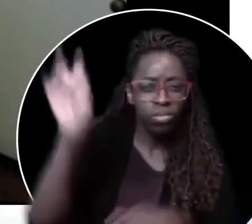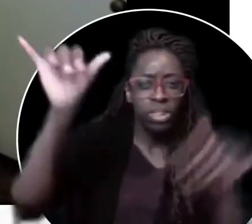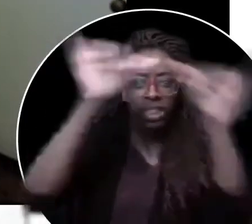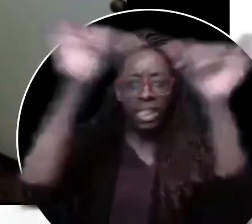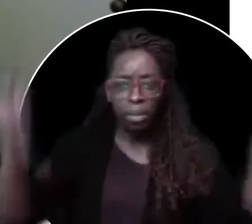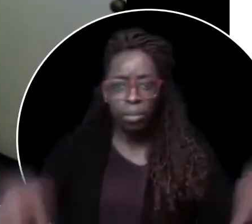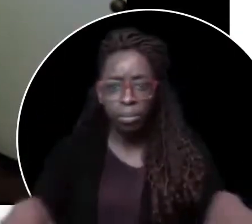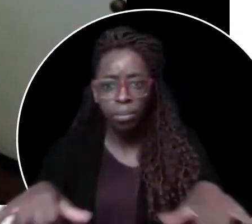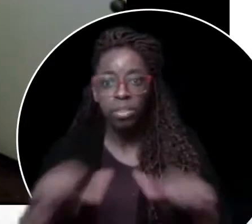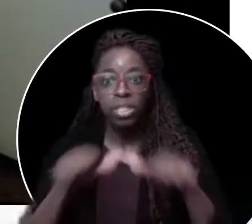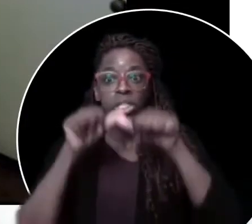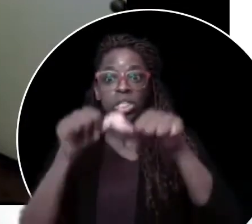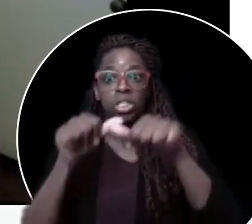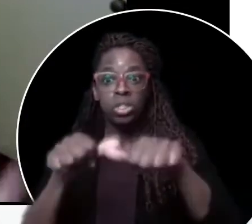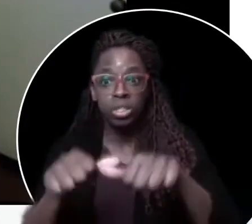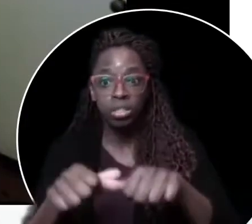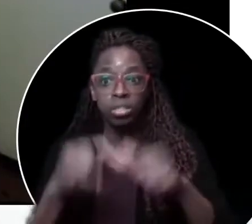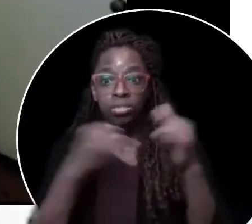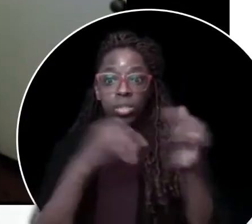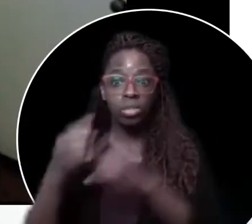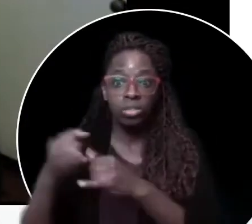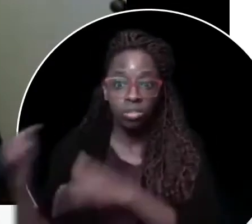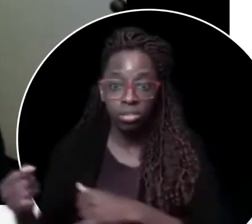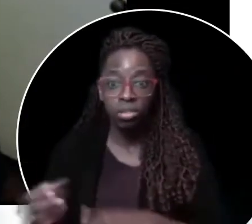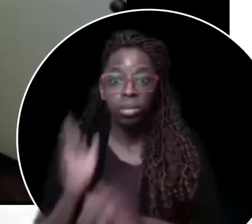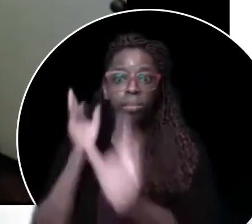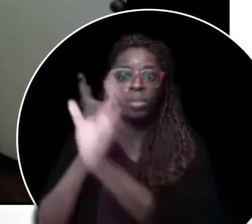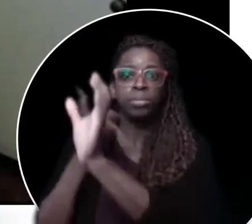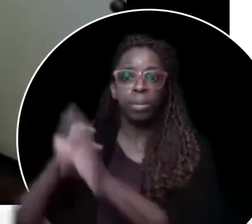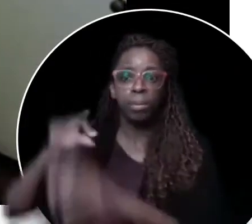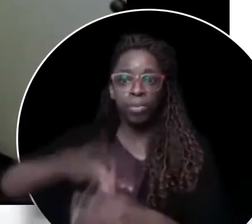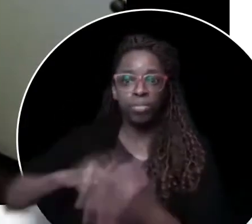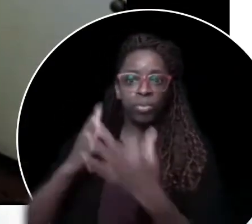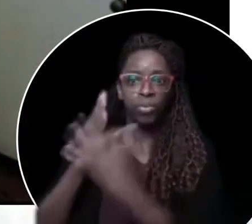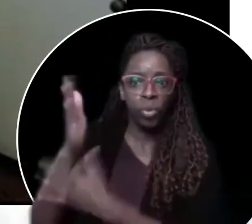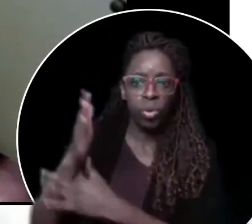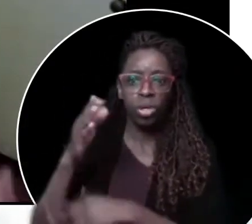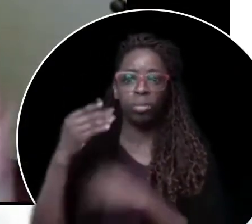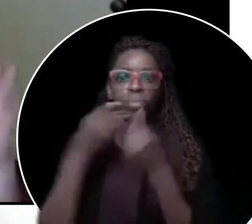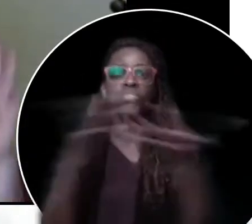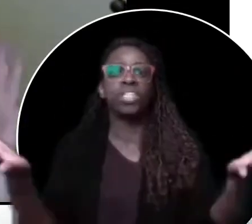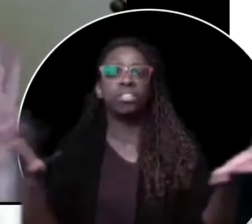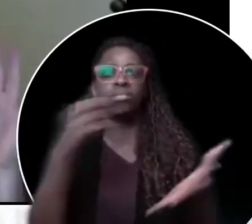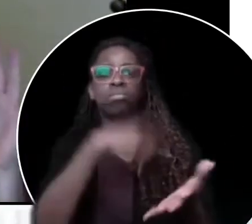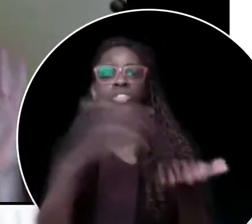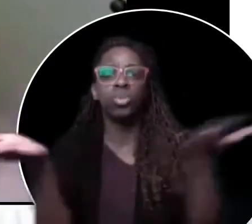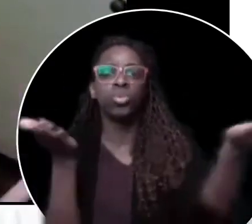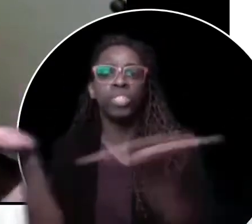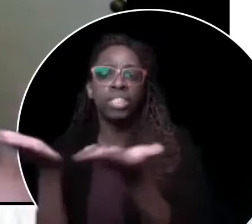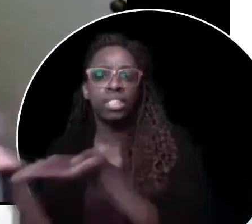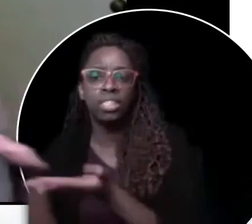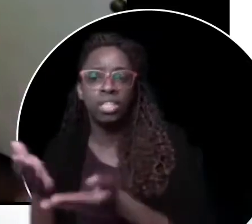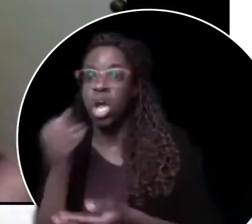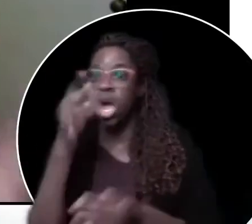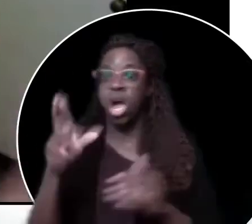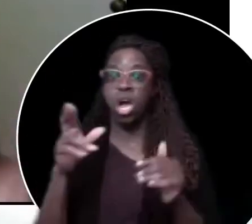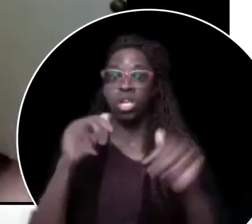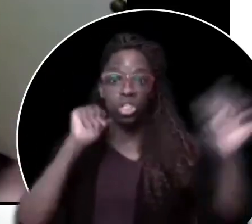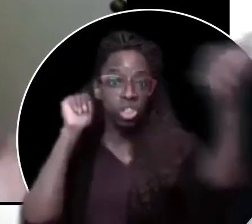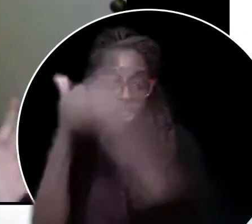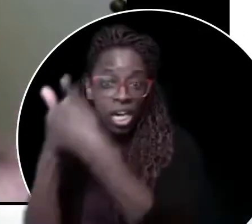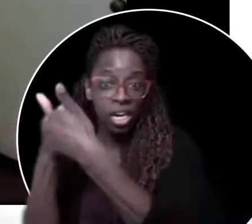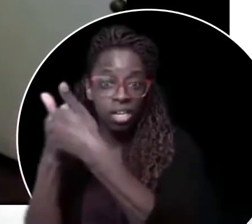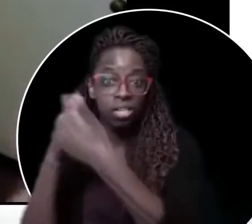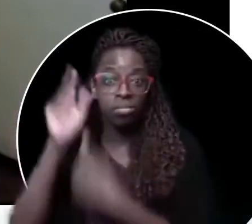providing these services, or it's trying to challenge policies and practices, but it's within the confines of what is set